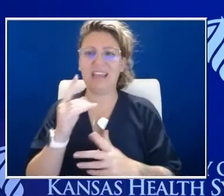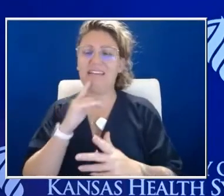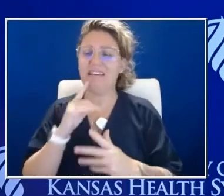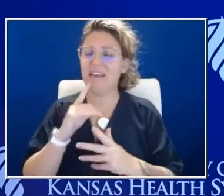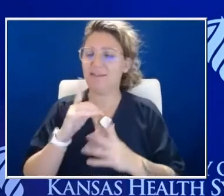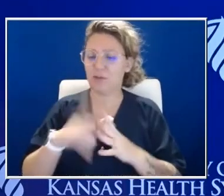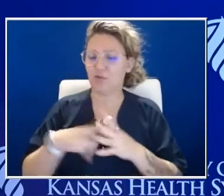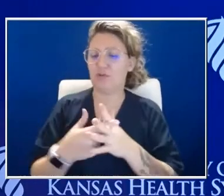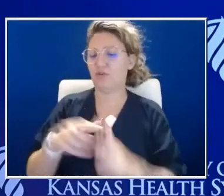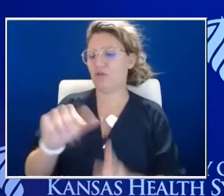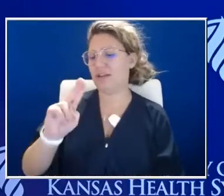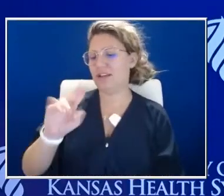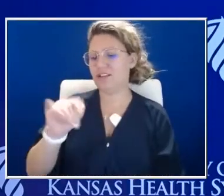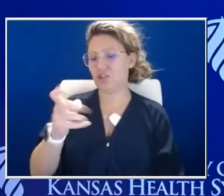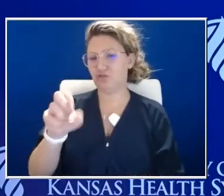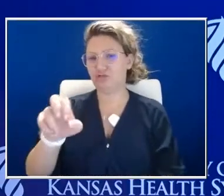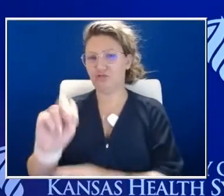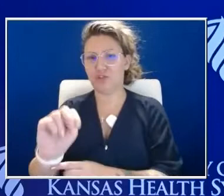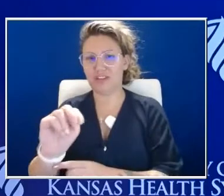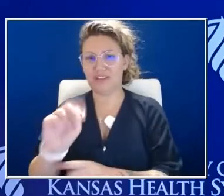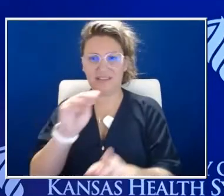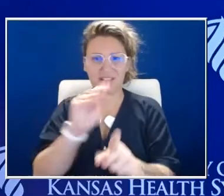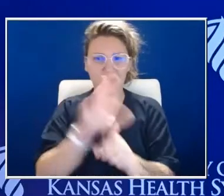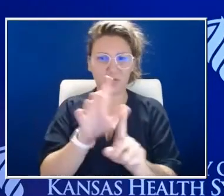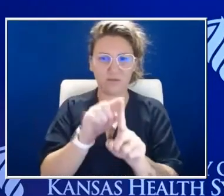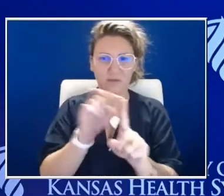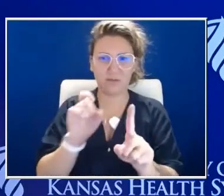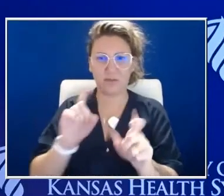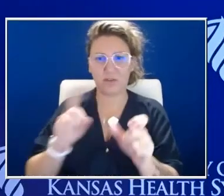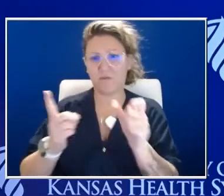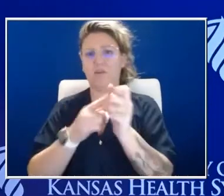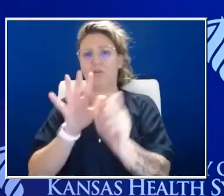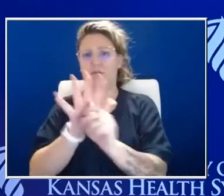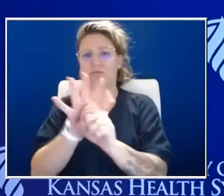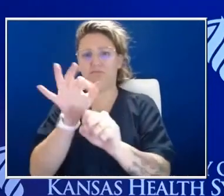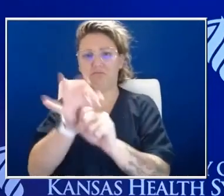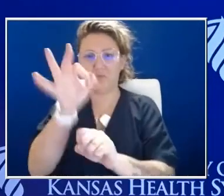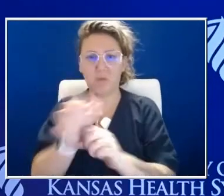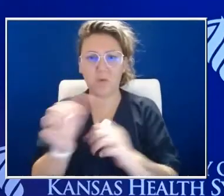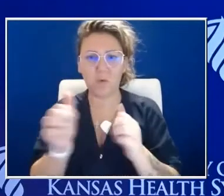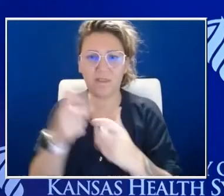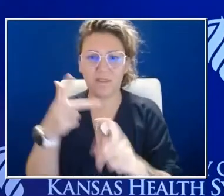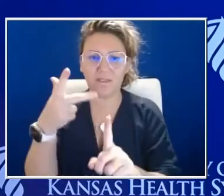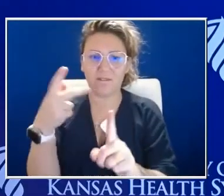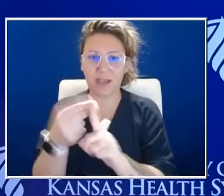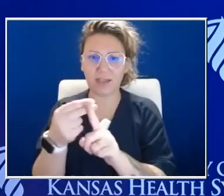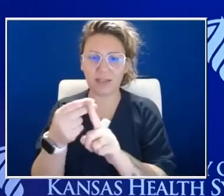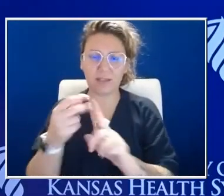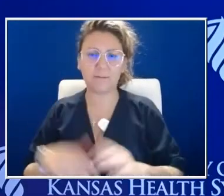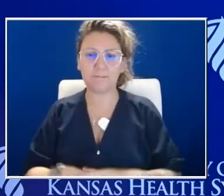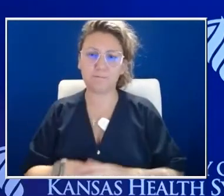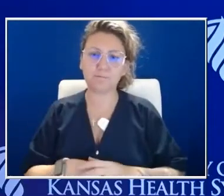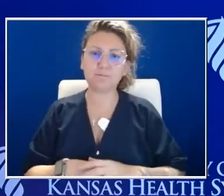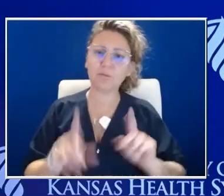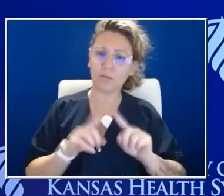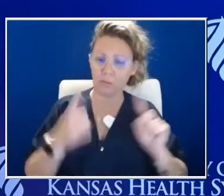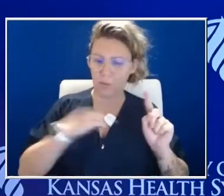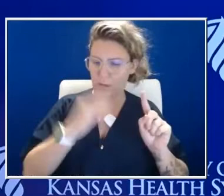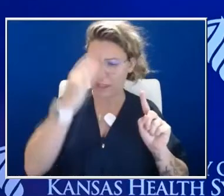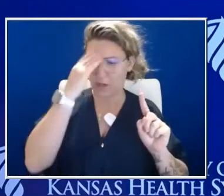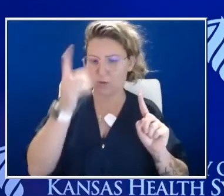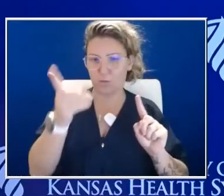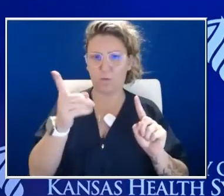have just exposure to that first spike variant on the vaccine. But we do know that you continue